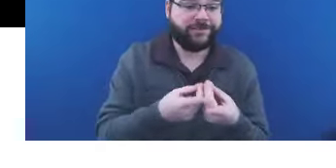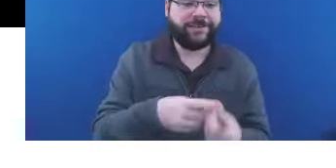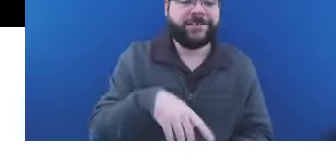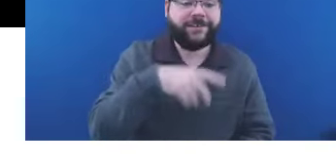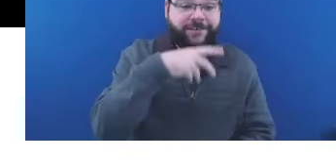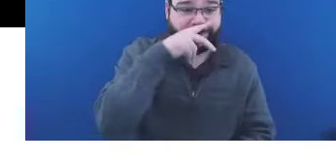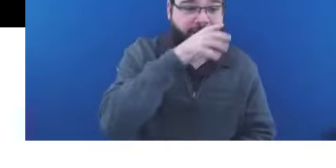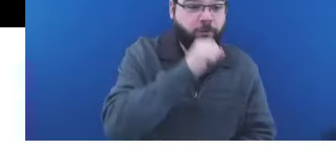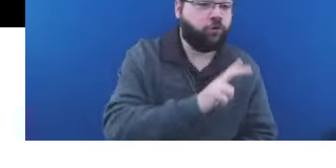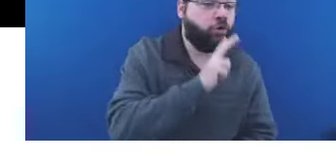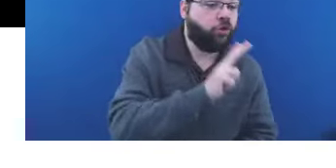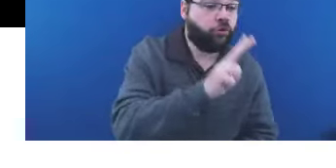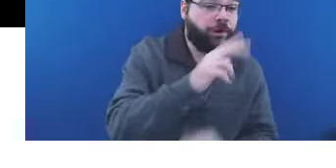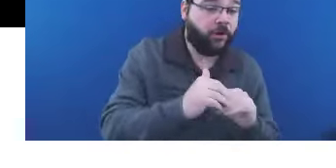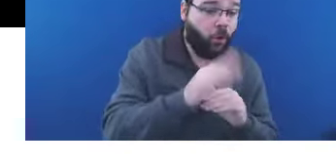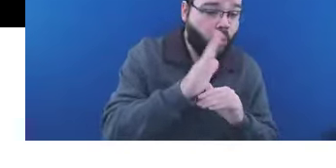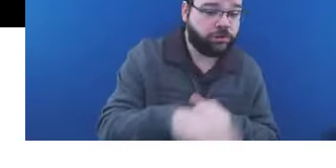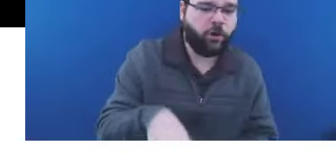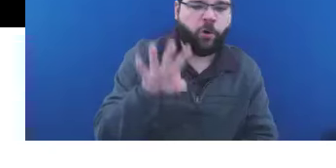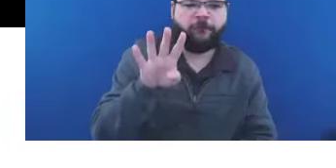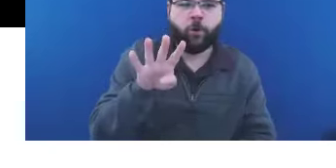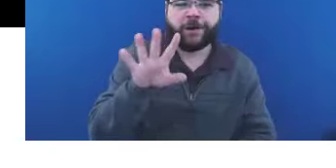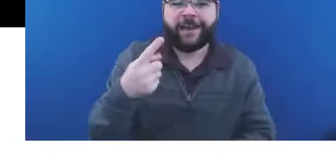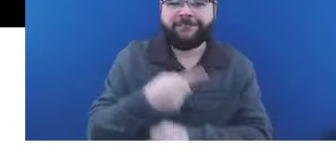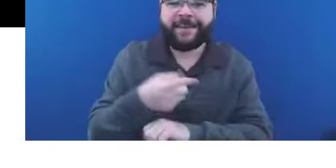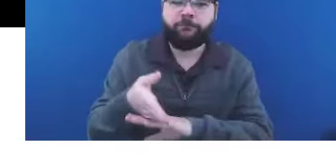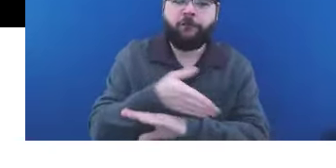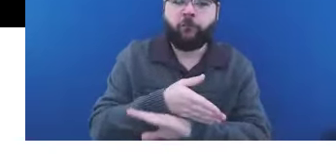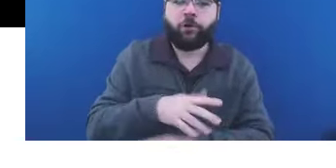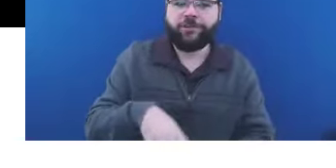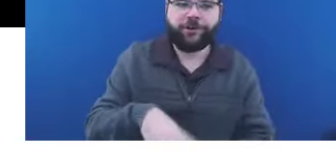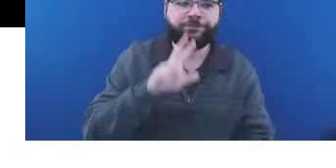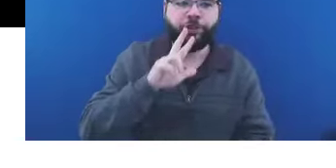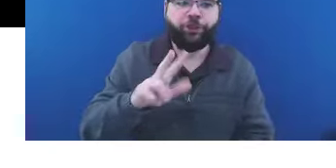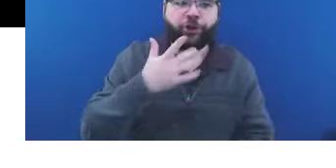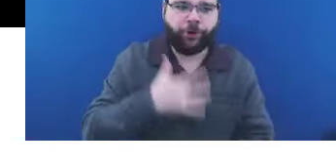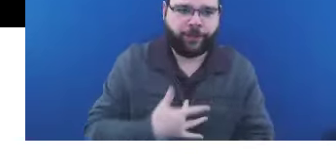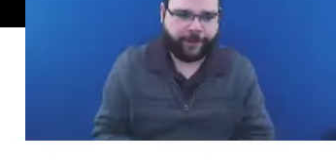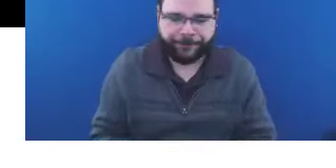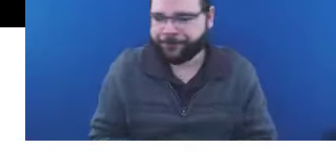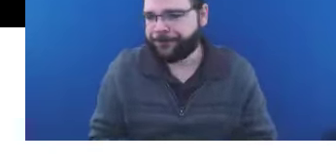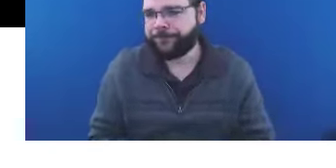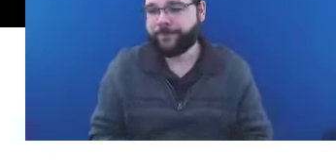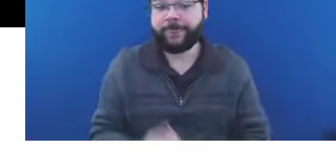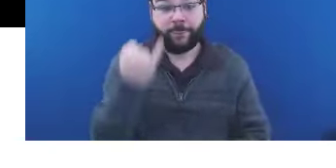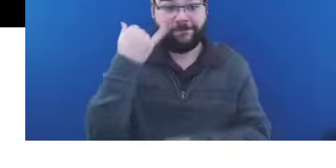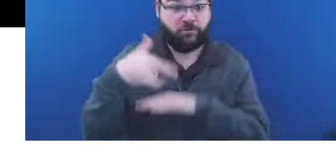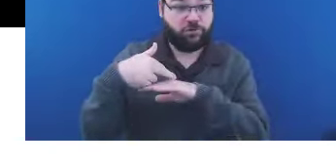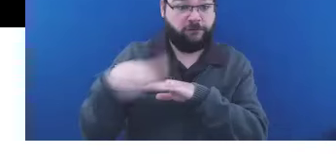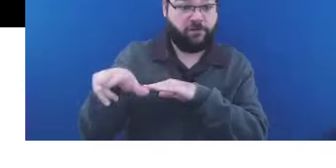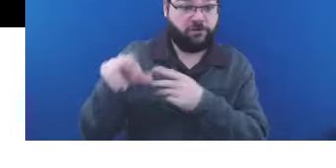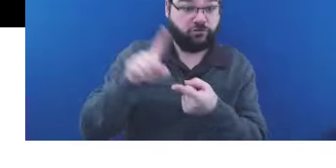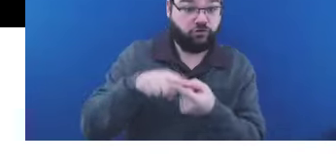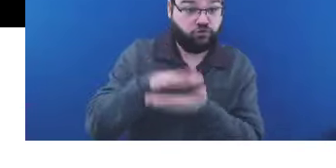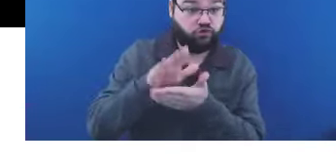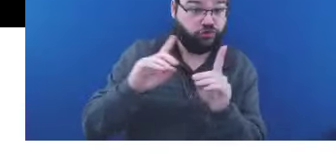3 or older or 45 days before their 3rd birthday. If you are doing a referral to the school district,